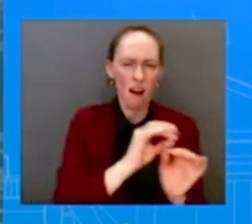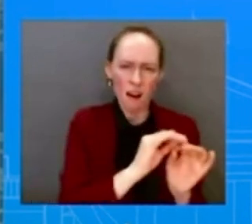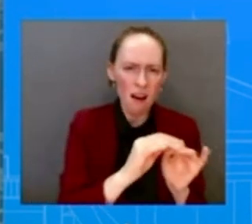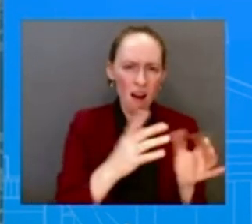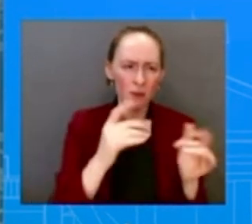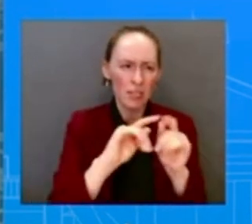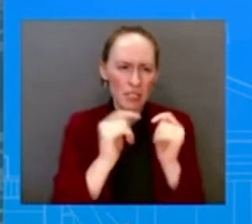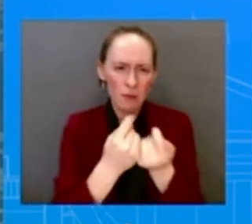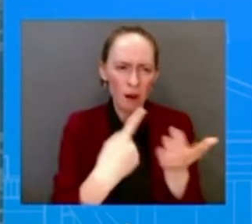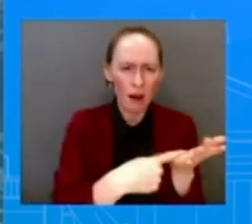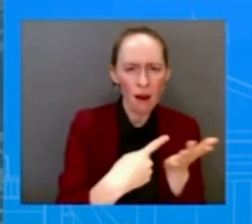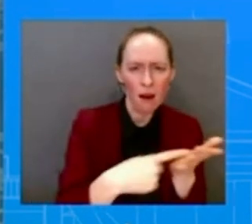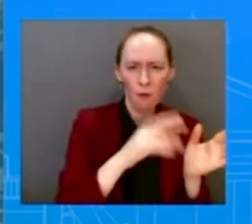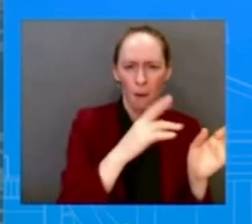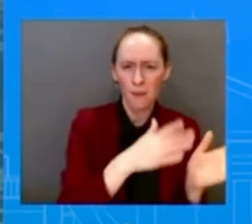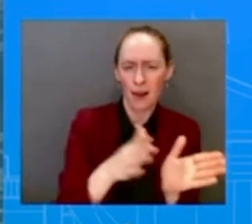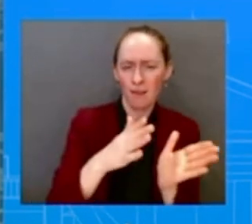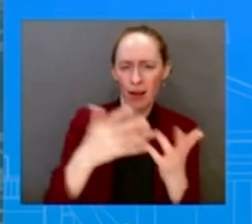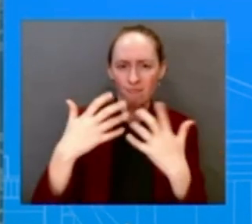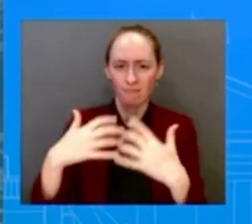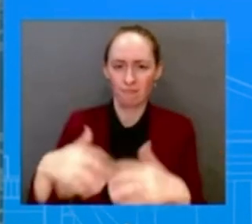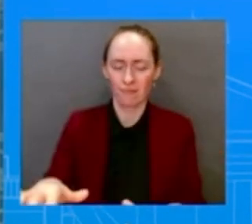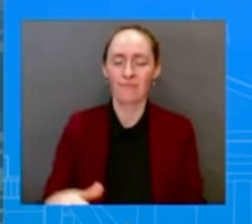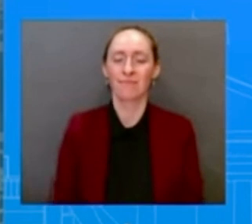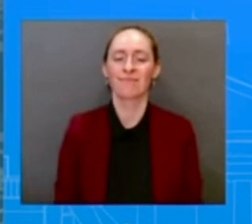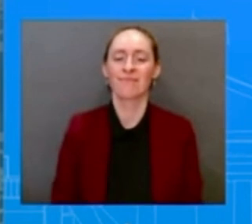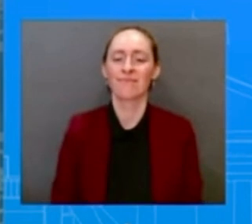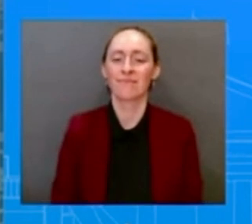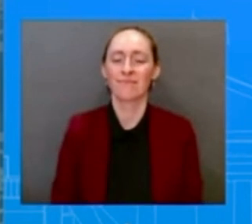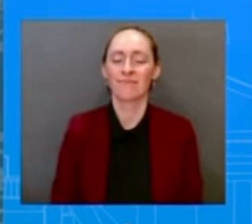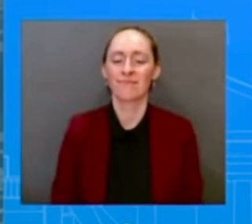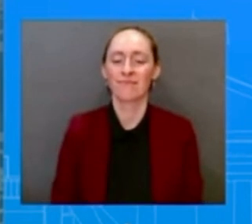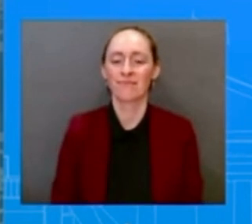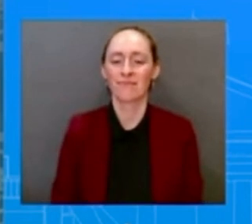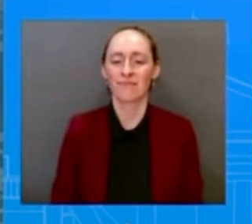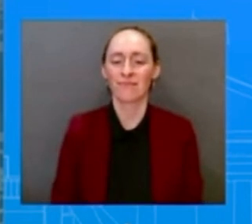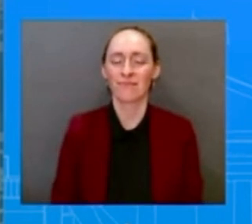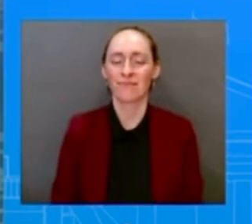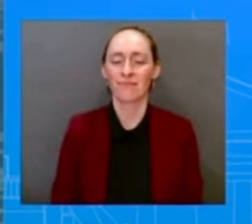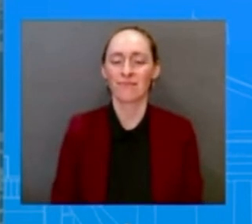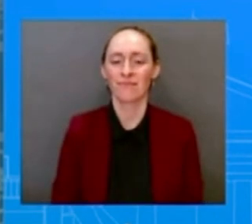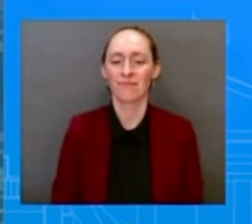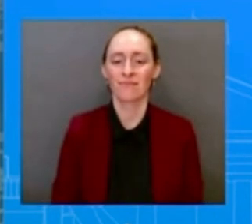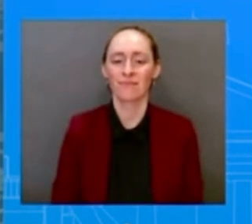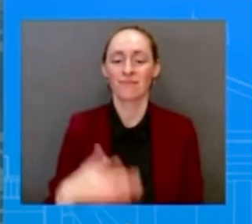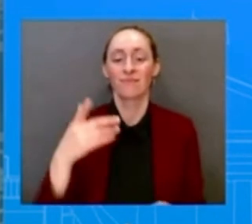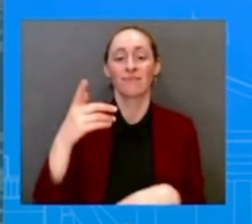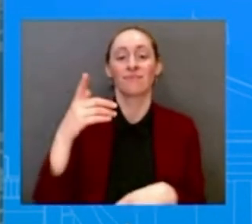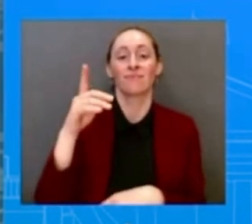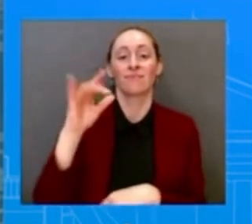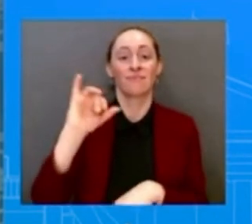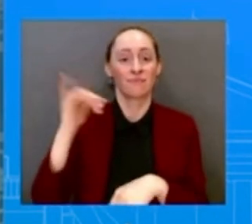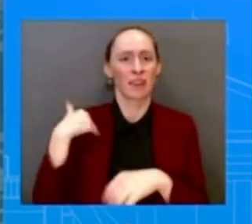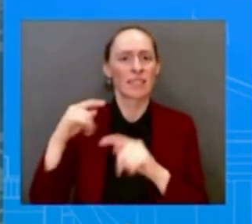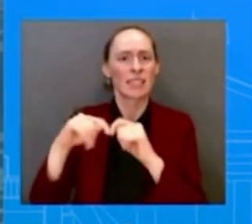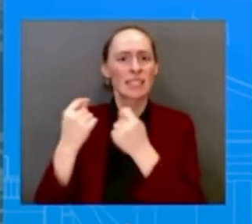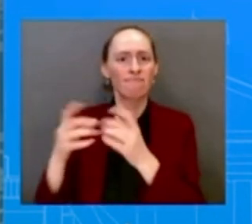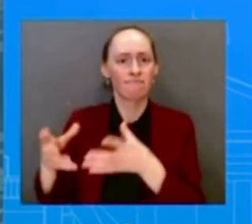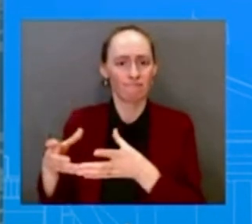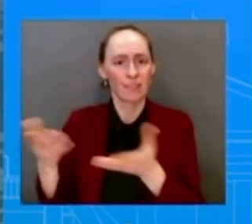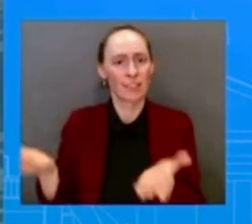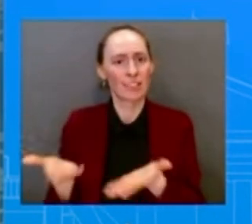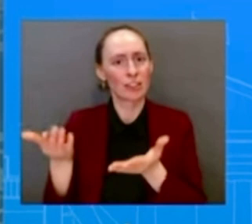course, following the January 8 attack on Brazil's democracy, President Biden was quick to call President Lula to convey the United